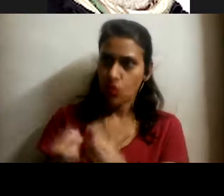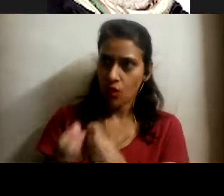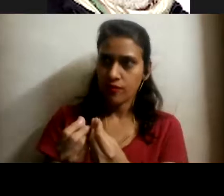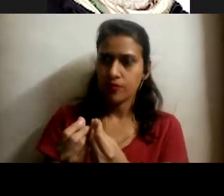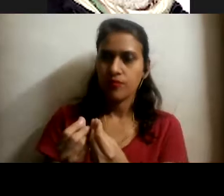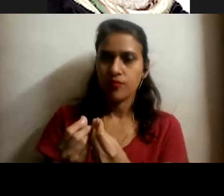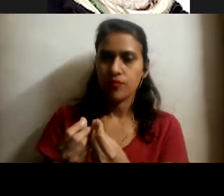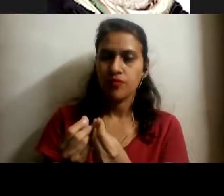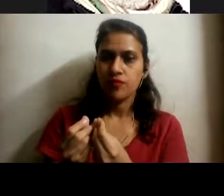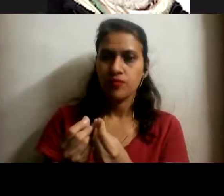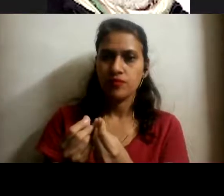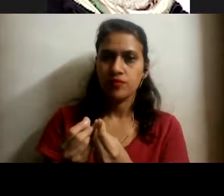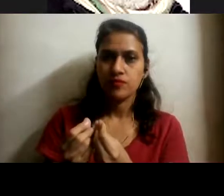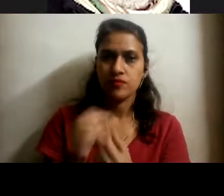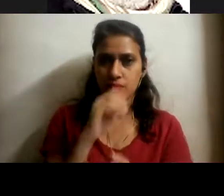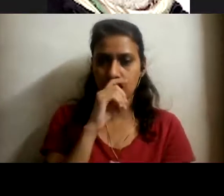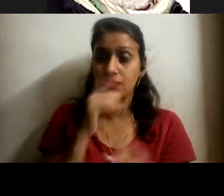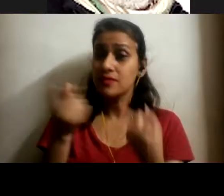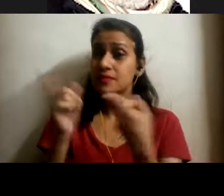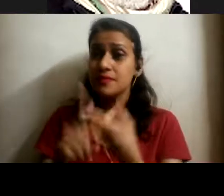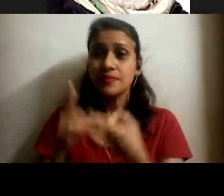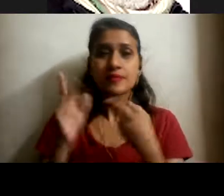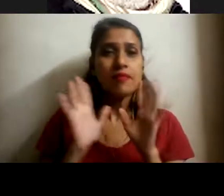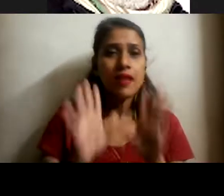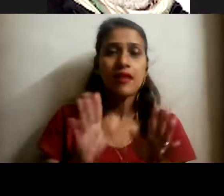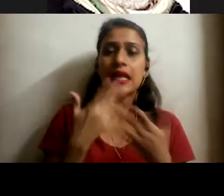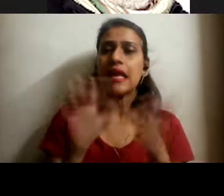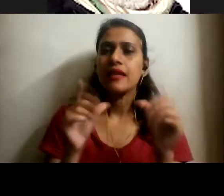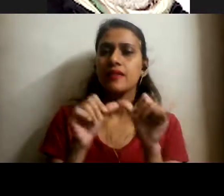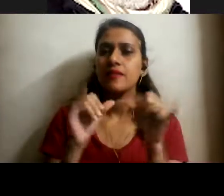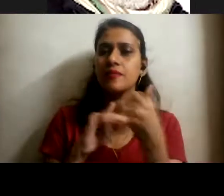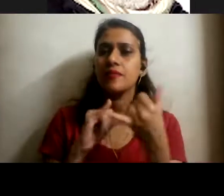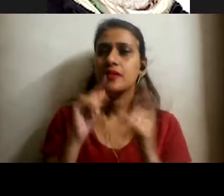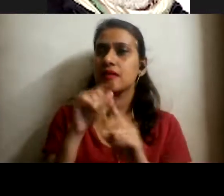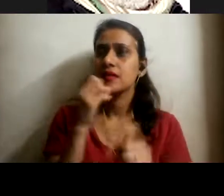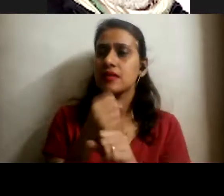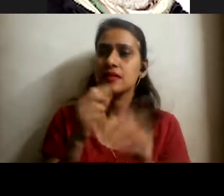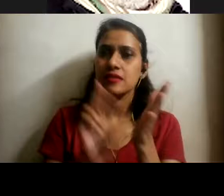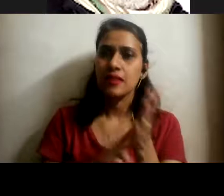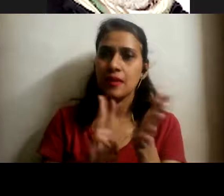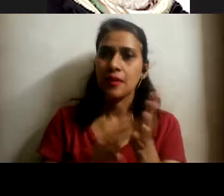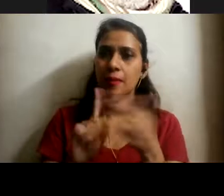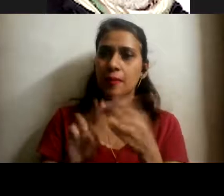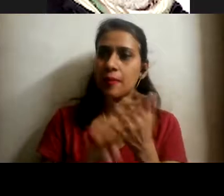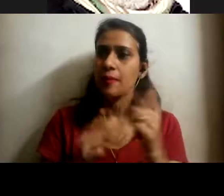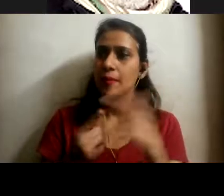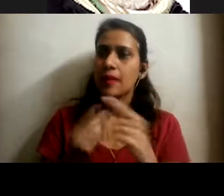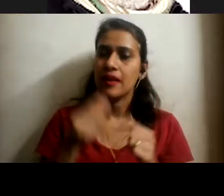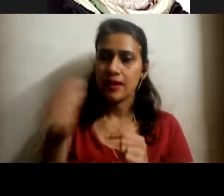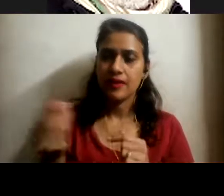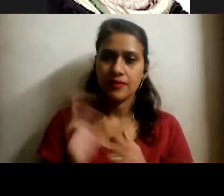usually this happens in any assignment. They give us assignments, and that is, IRAC is the method used to solve a